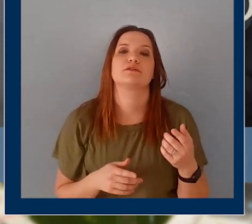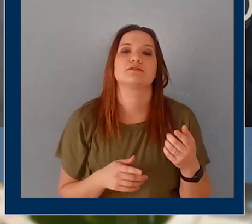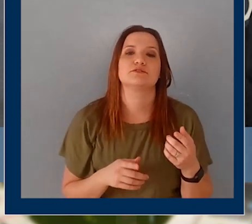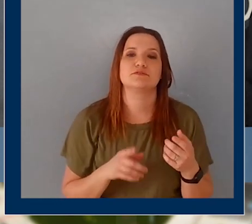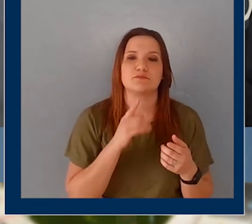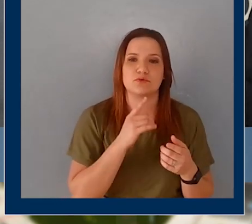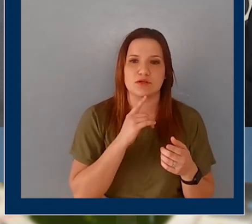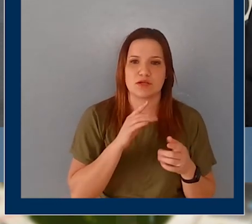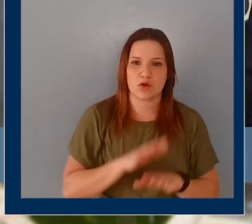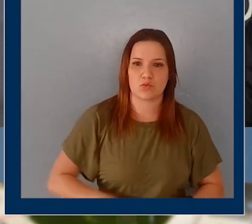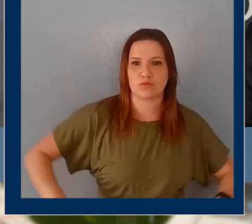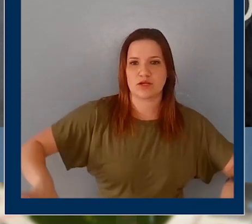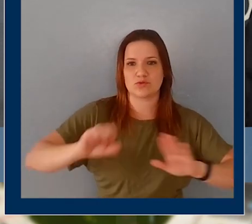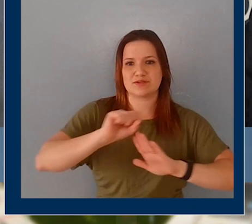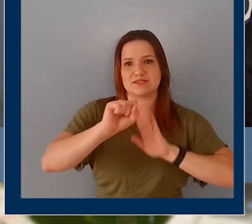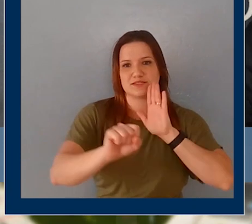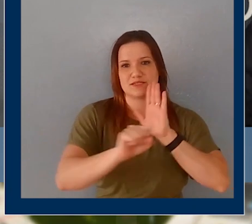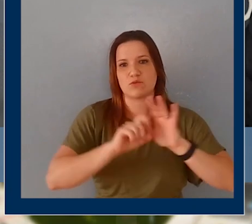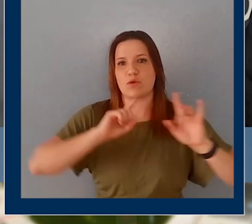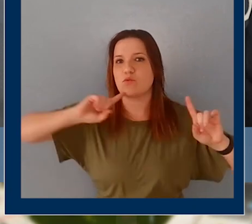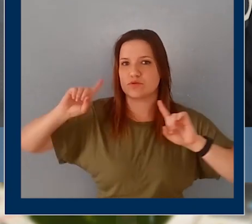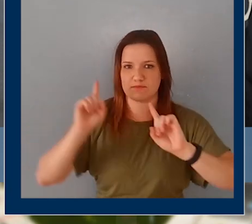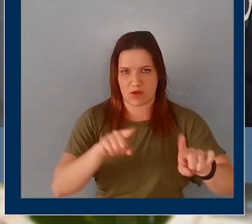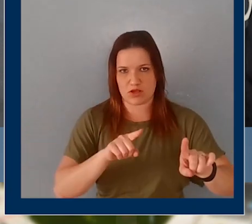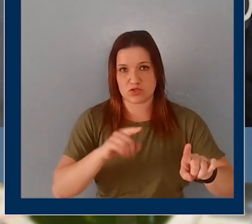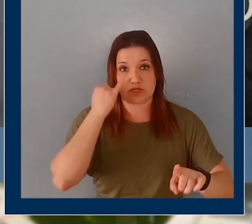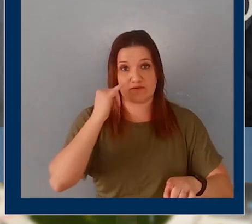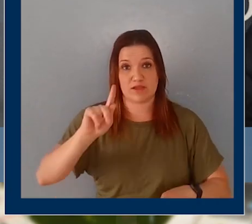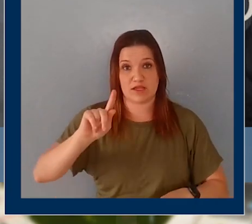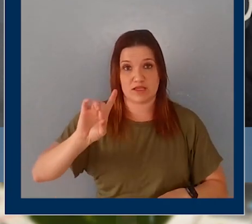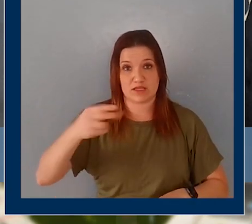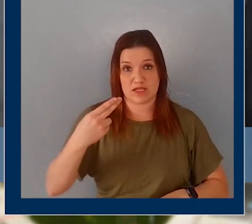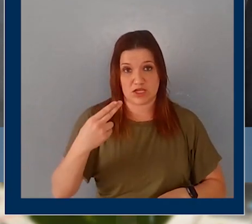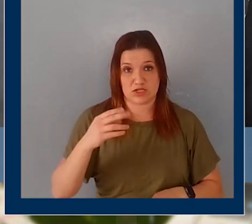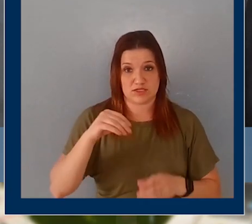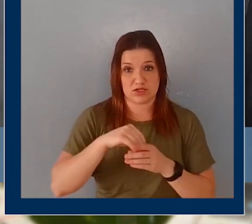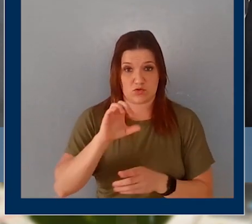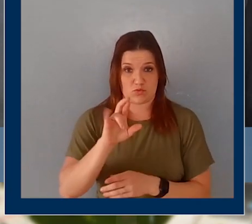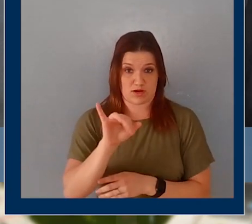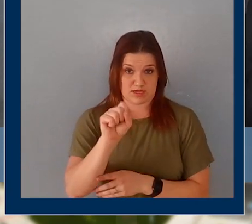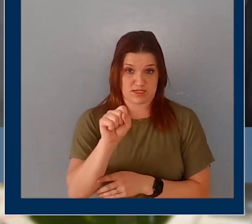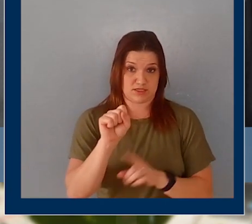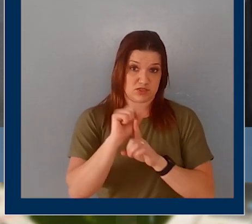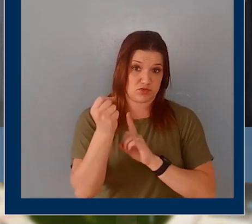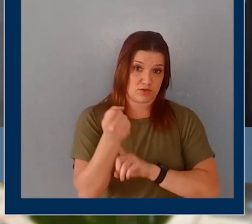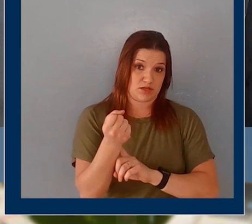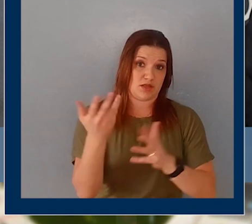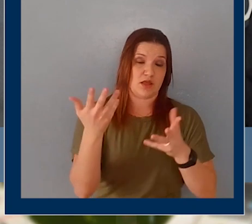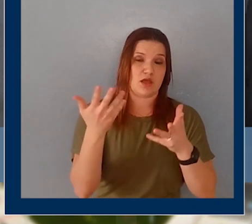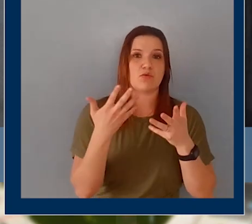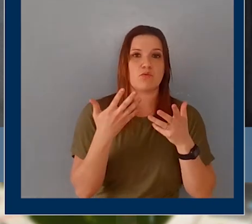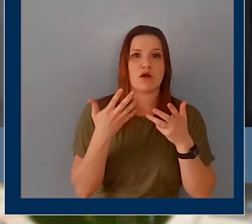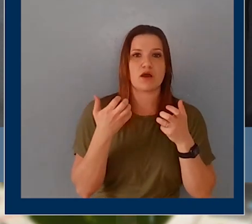that notification is to create potentially that regional response that could potentially prevent us from going into crisis care,